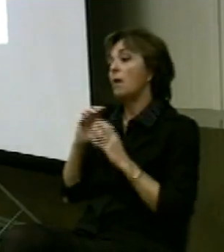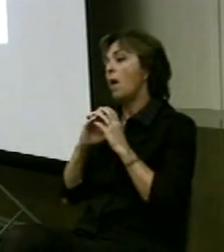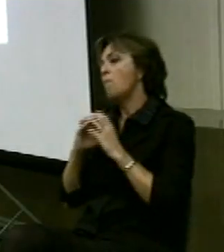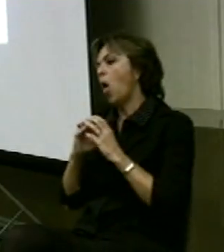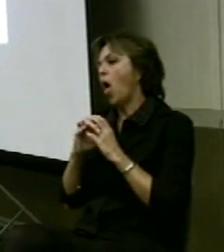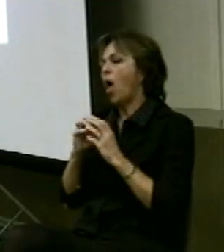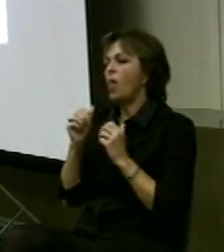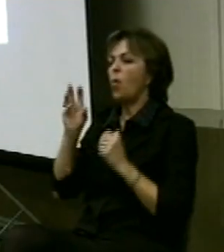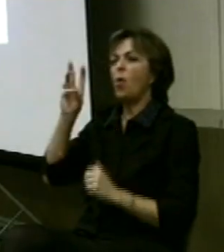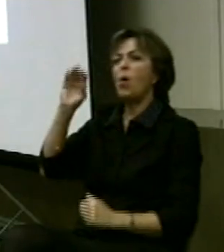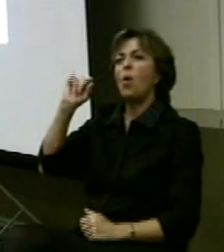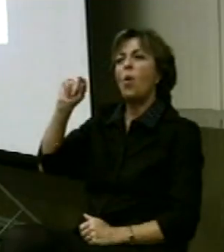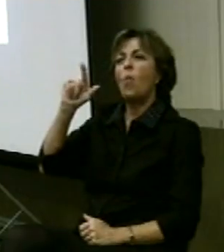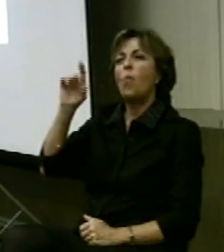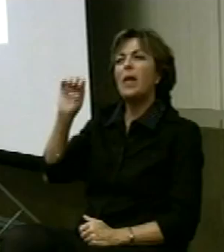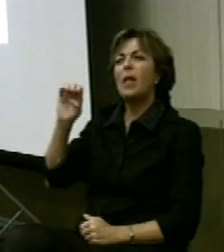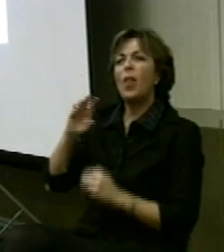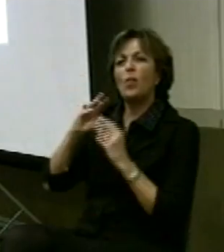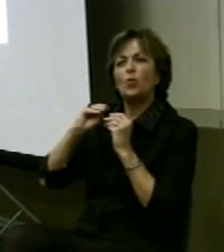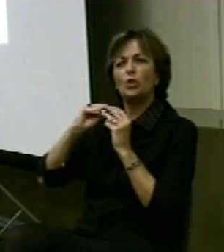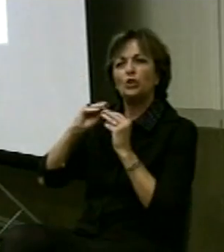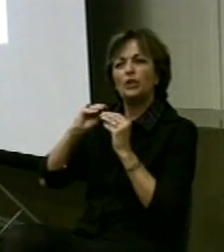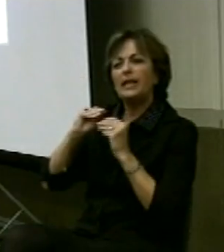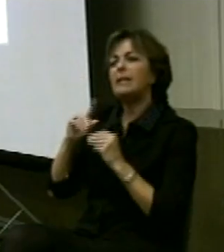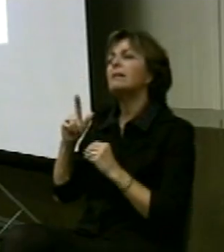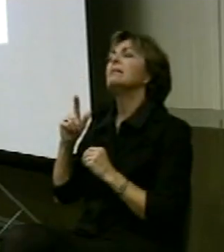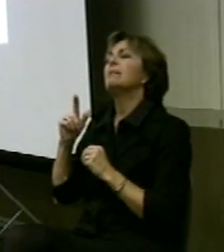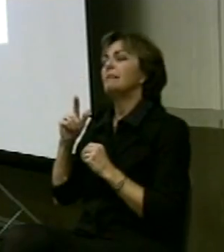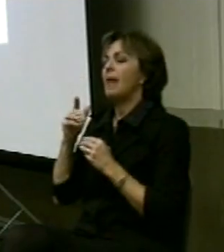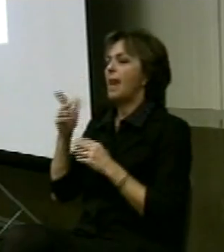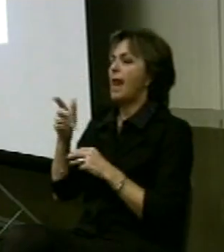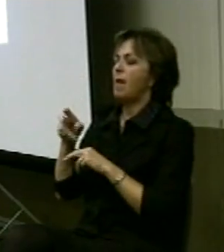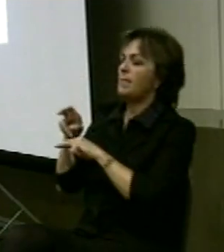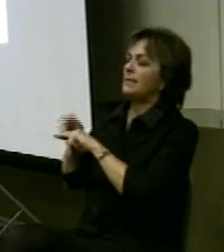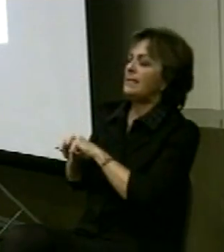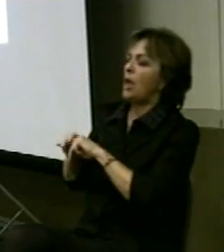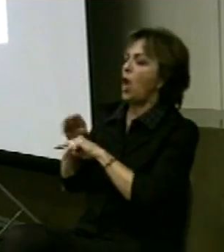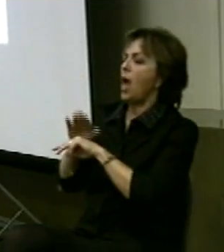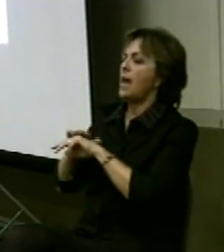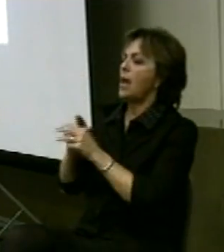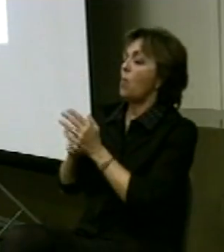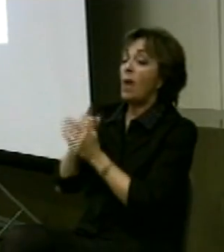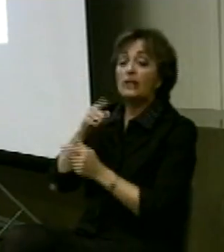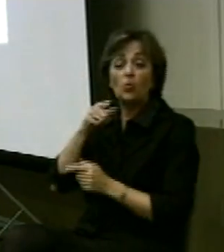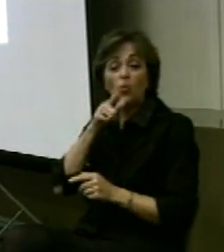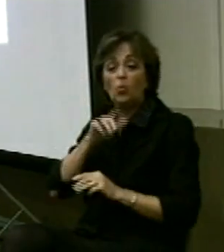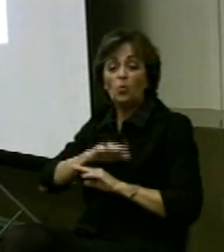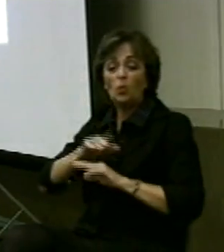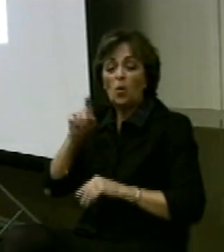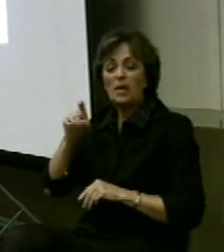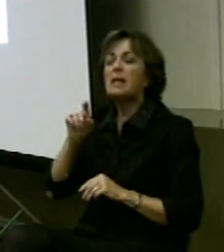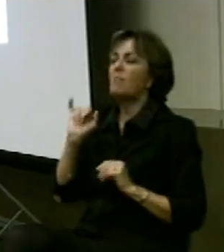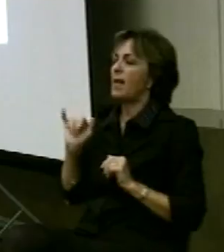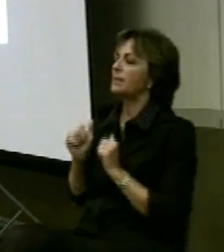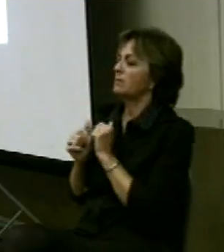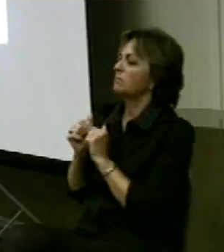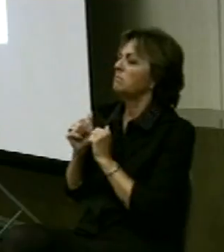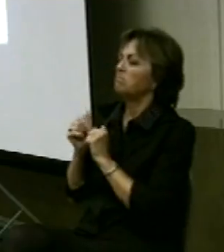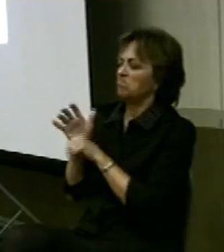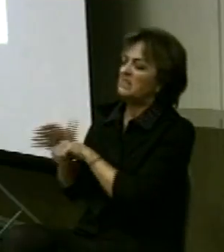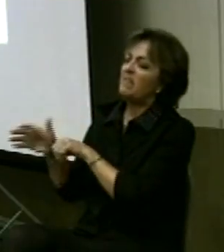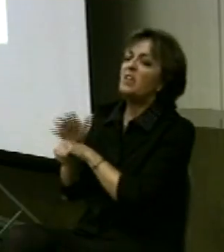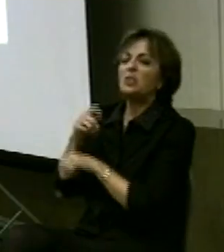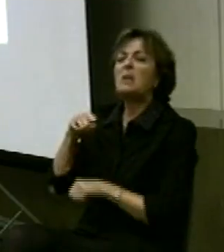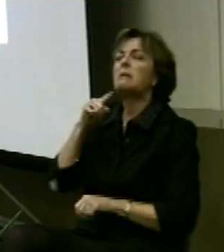wiggle cushion or something like that, giving them an opportunity to sit on it one time, and the kids who don't need it, that's usually sufficient. They're like, okay, yeah,